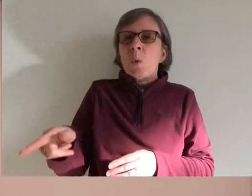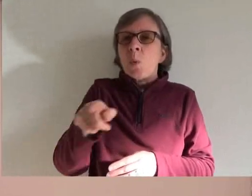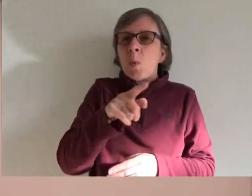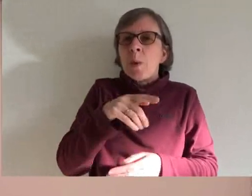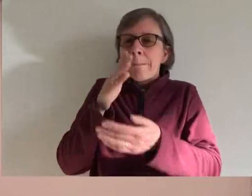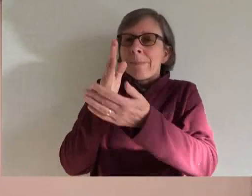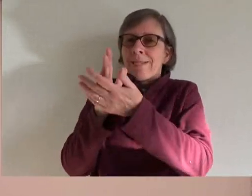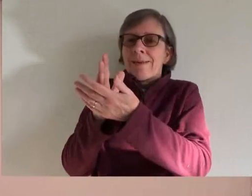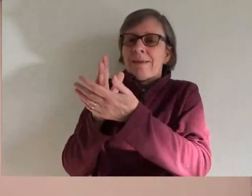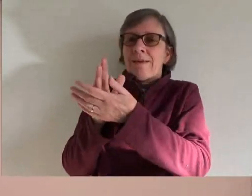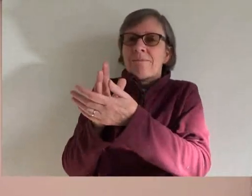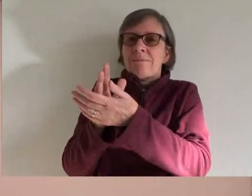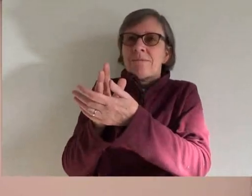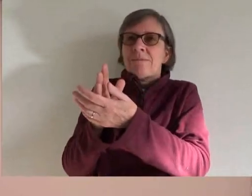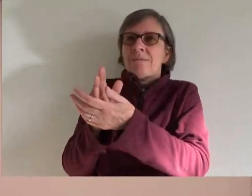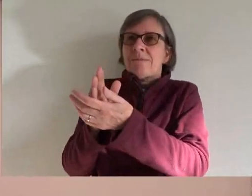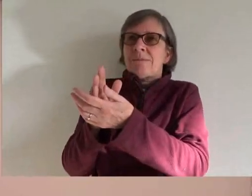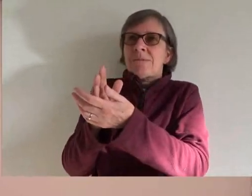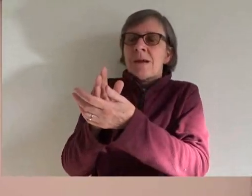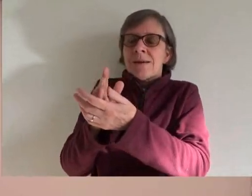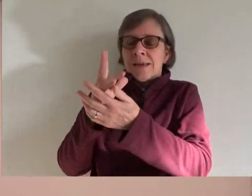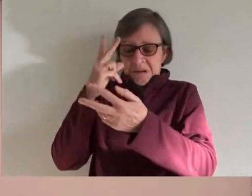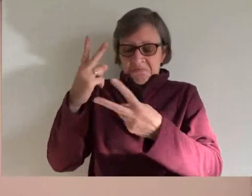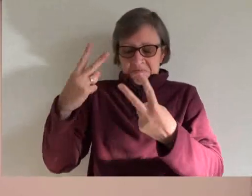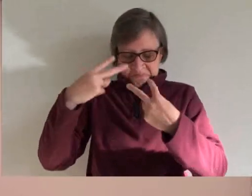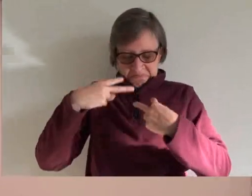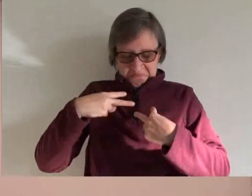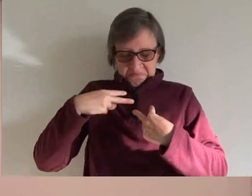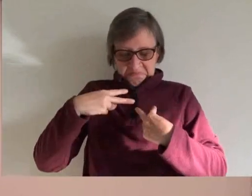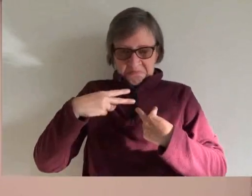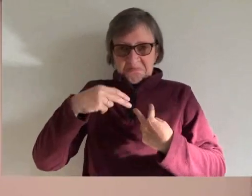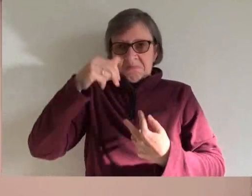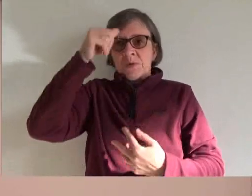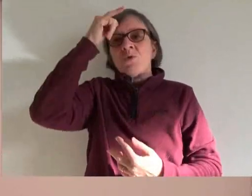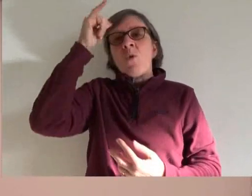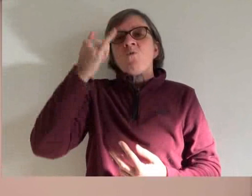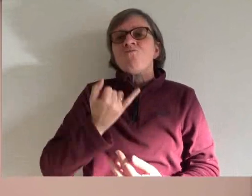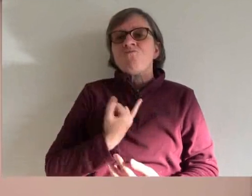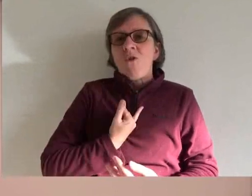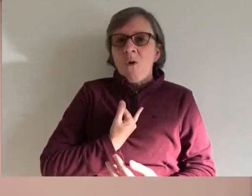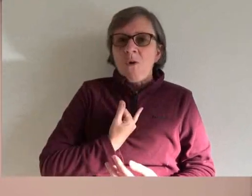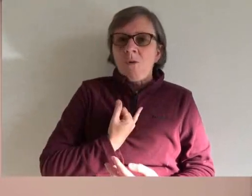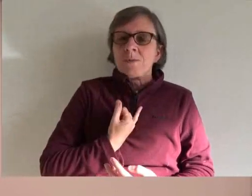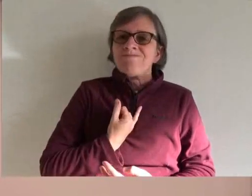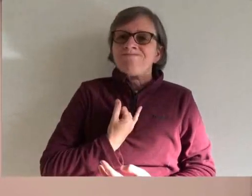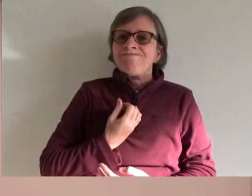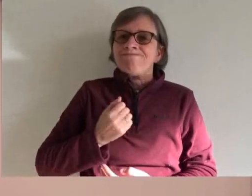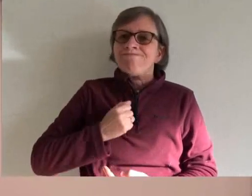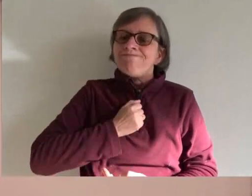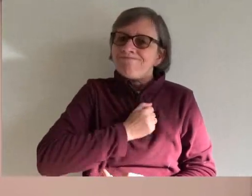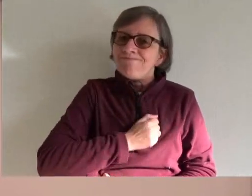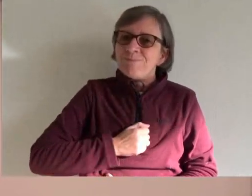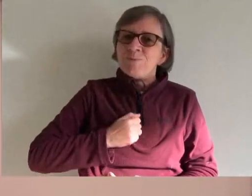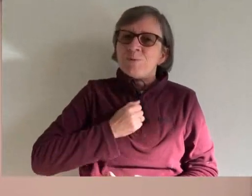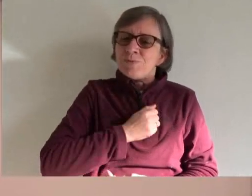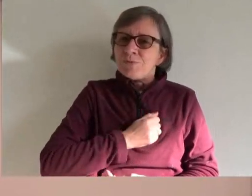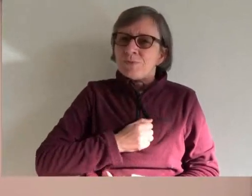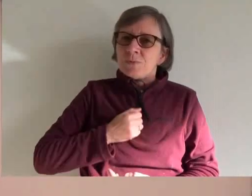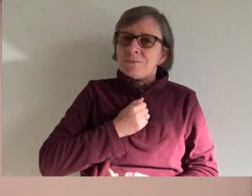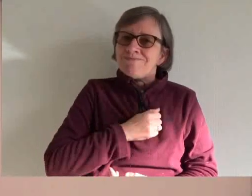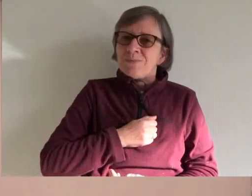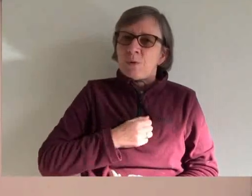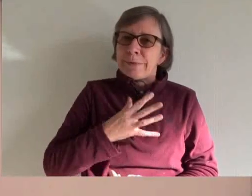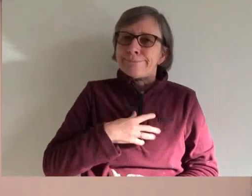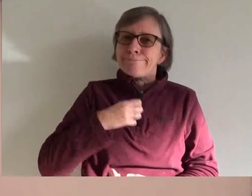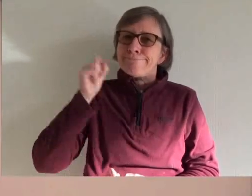believers, then we can recognize when we've got it wrong. And we can come to God and ask for his forgiveness. And we